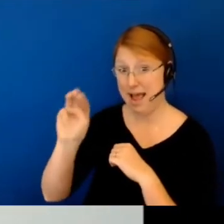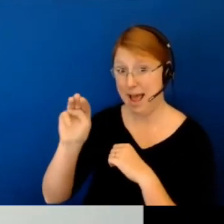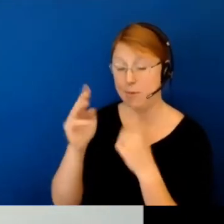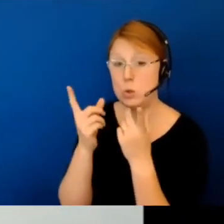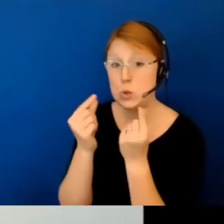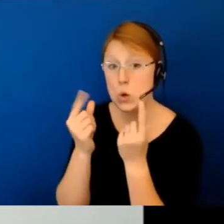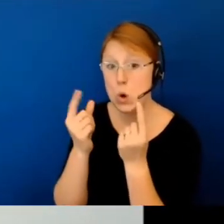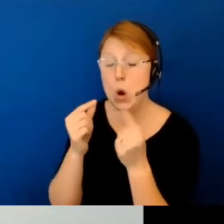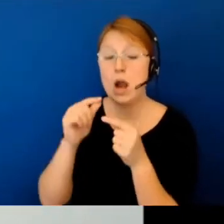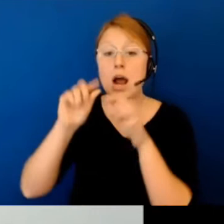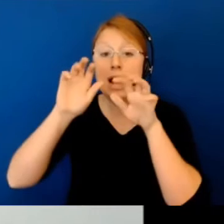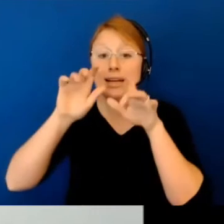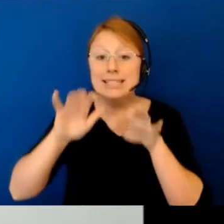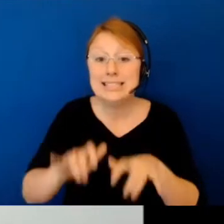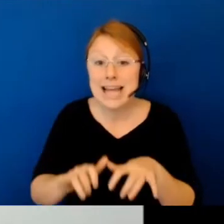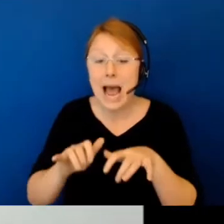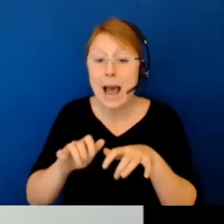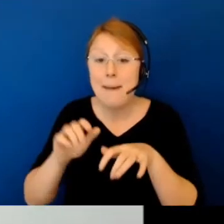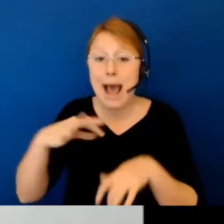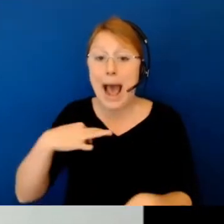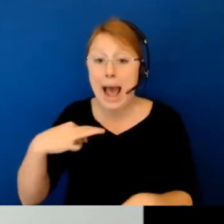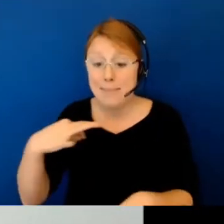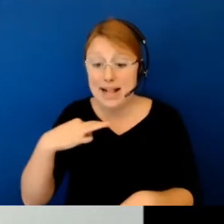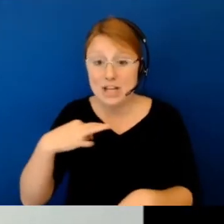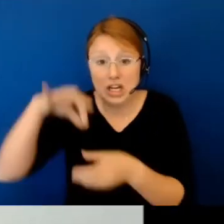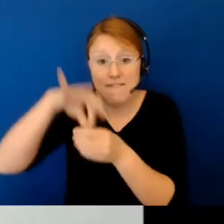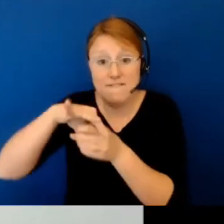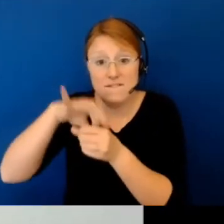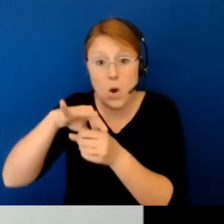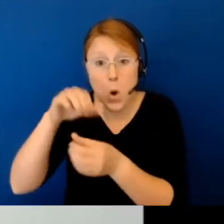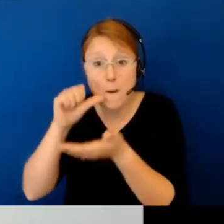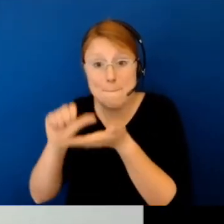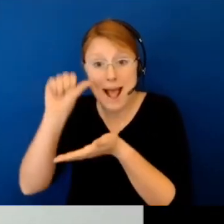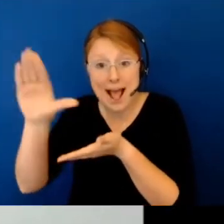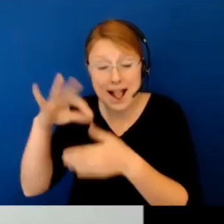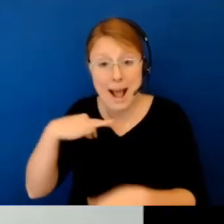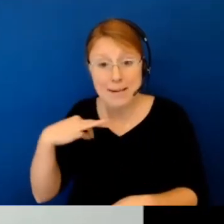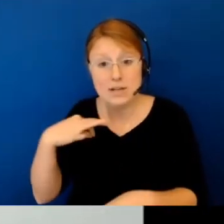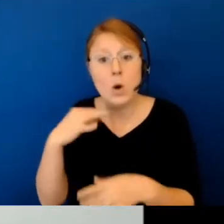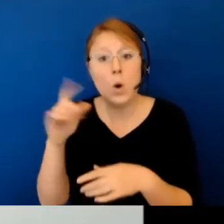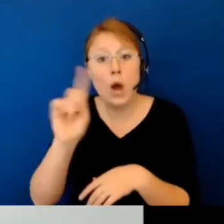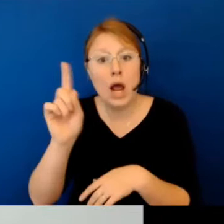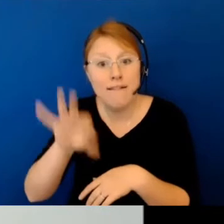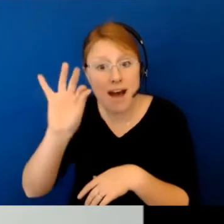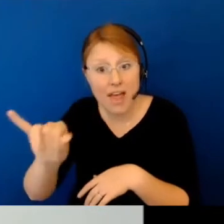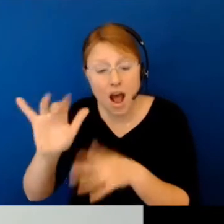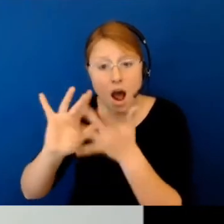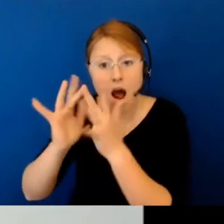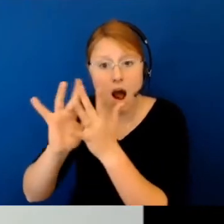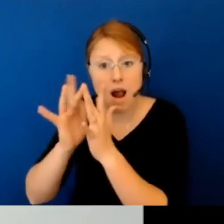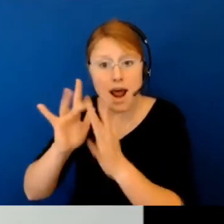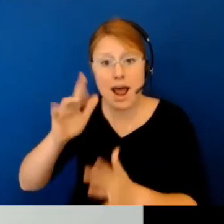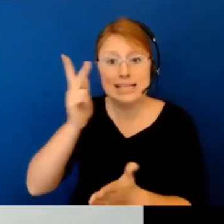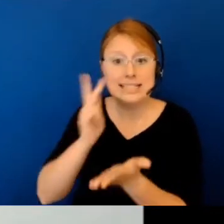fields and either type or hand draw your signature. If you type out your signature, please make sure that you